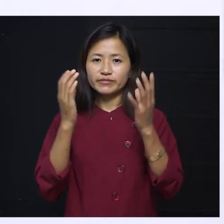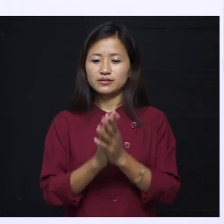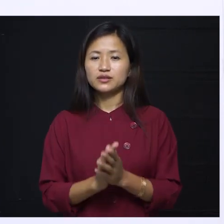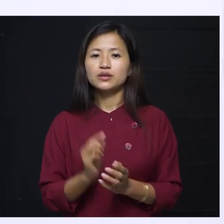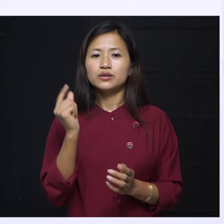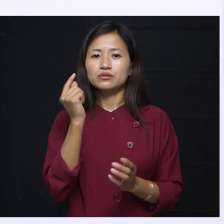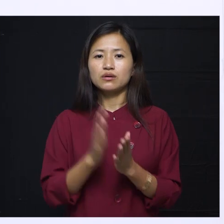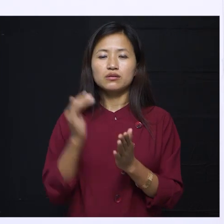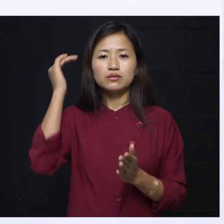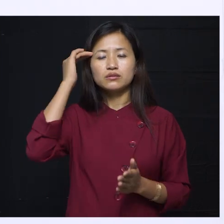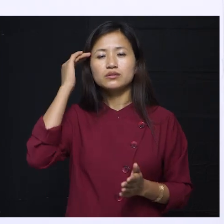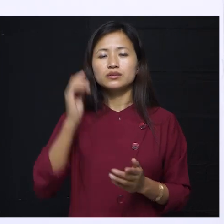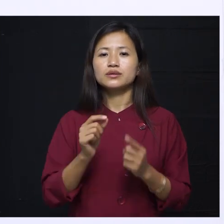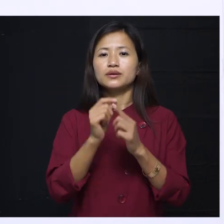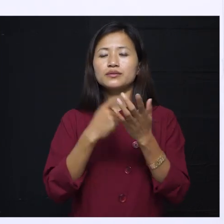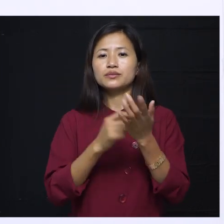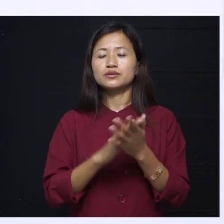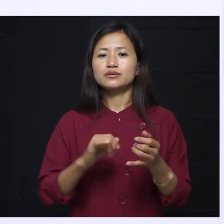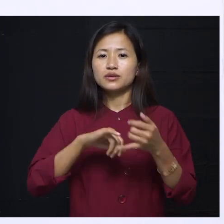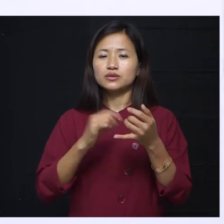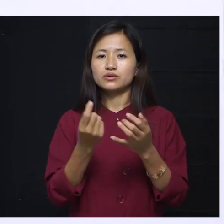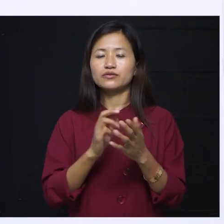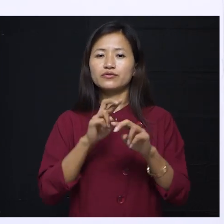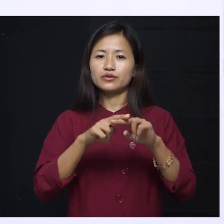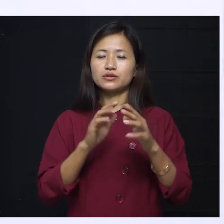having knowledge about prefix and suffix.